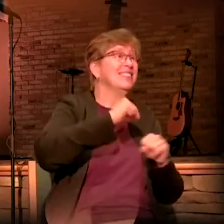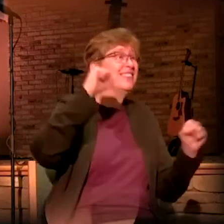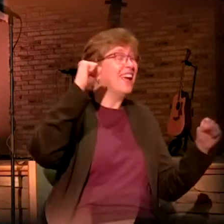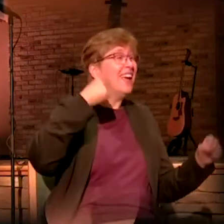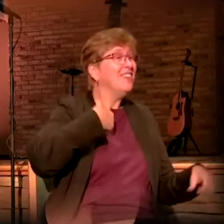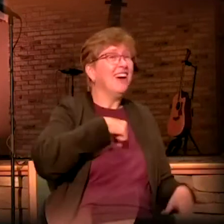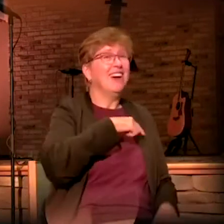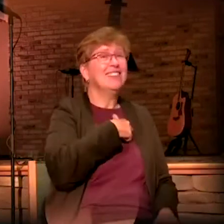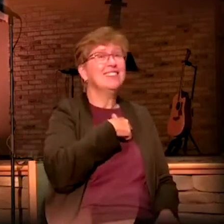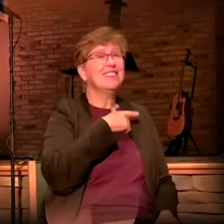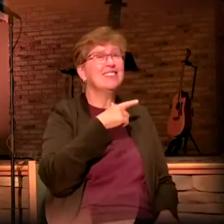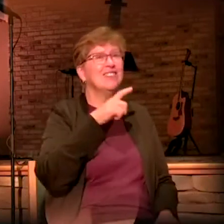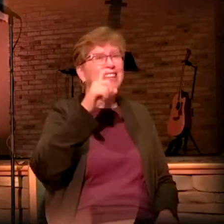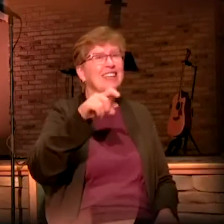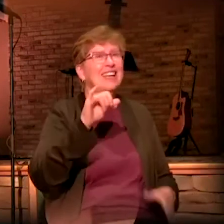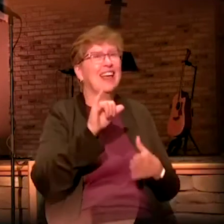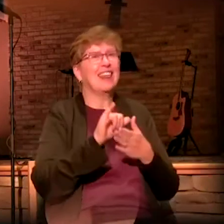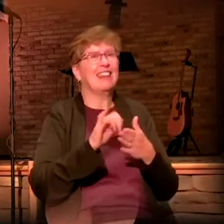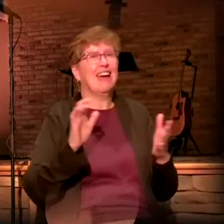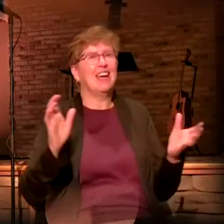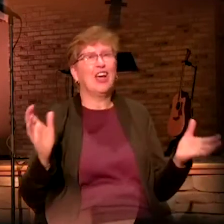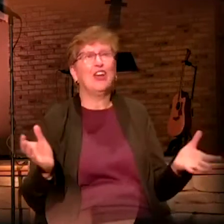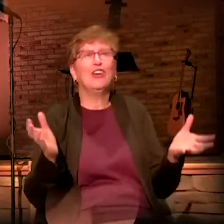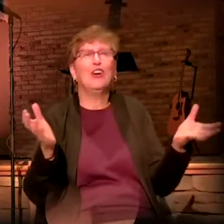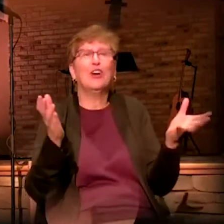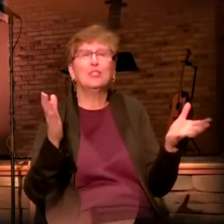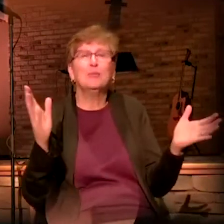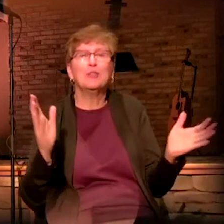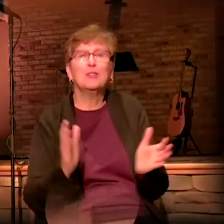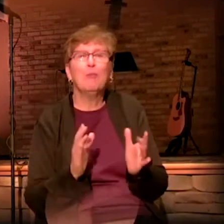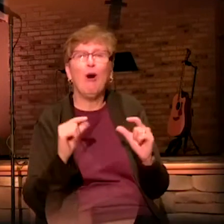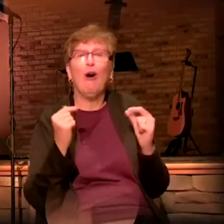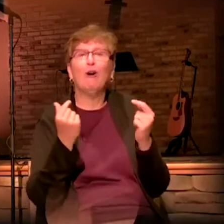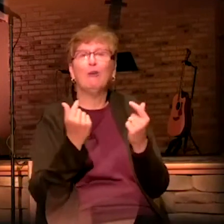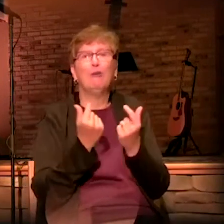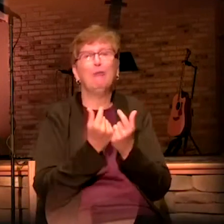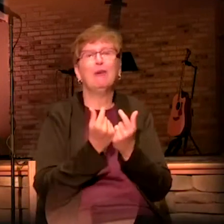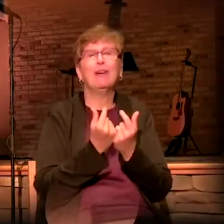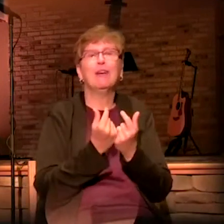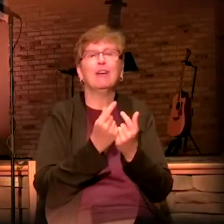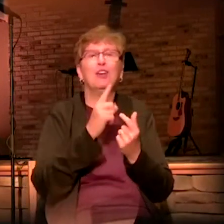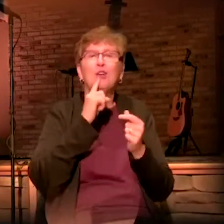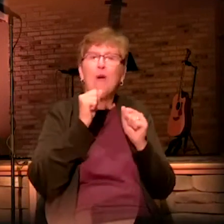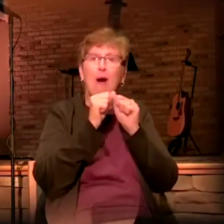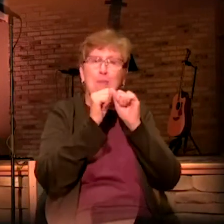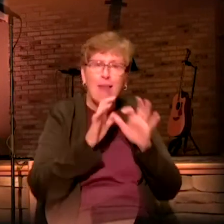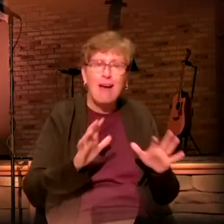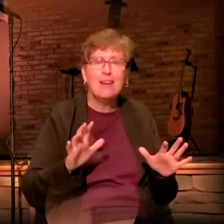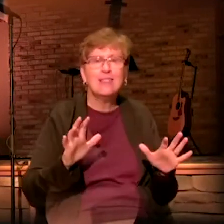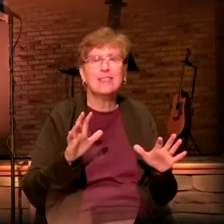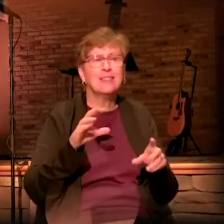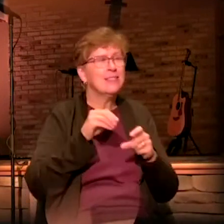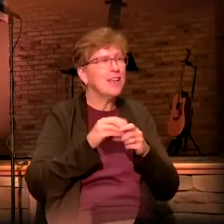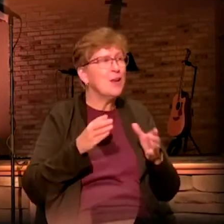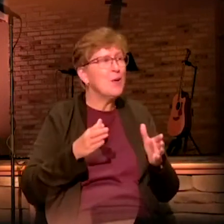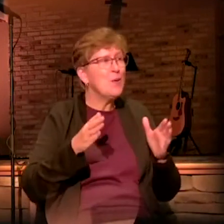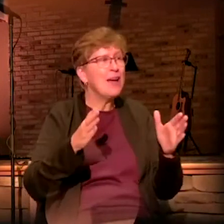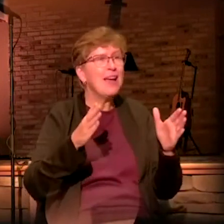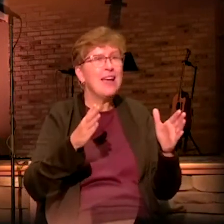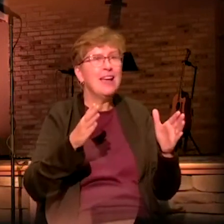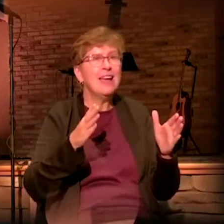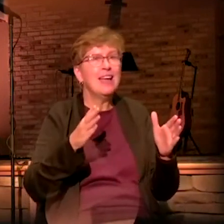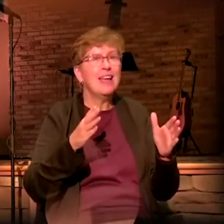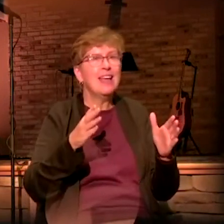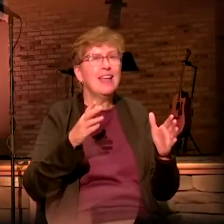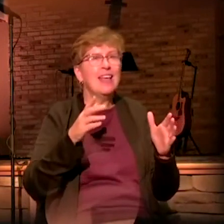that encouragement. In a smaller group, you are blessed in a way that you can